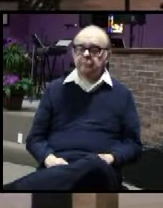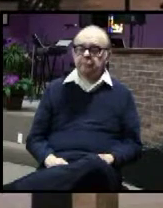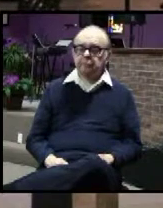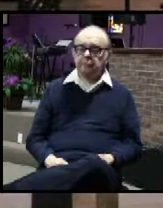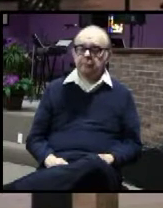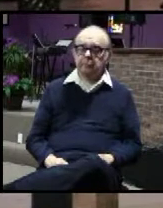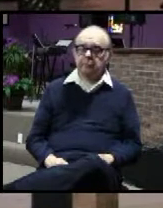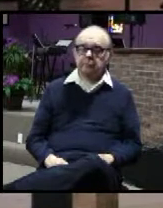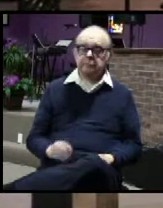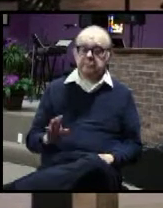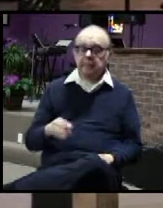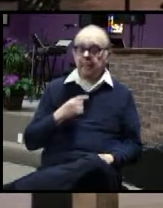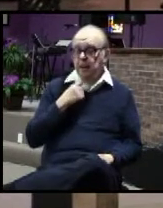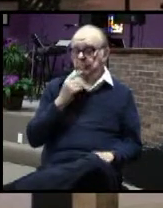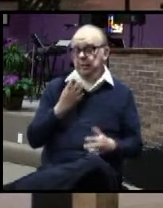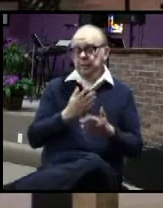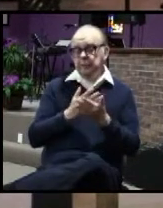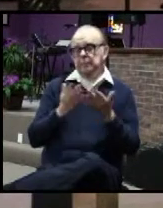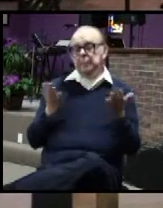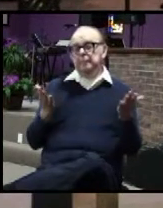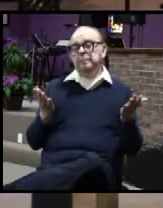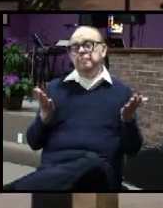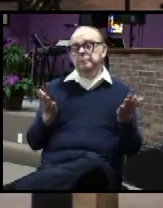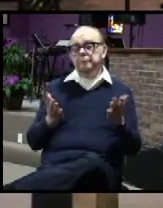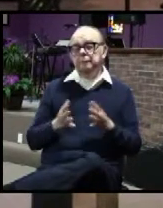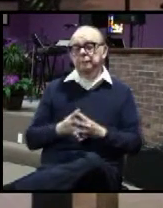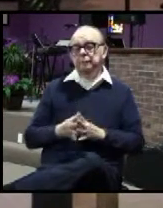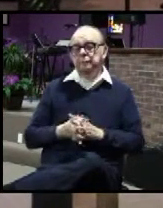Now let me say this to you.